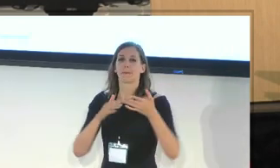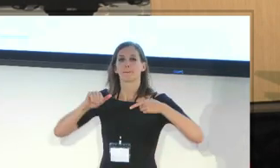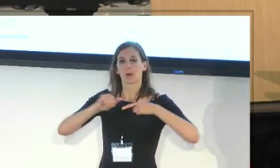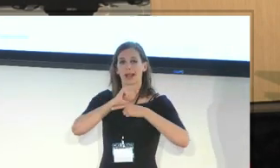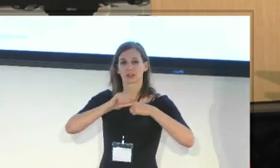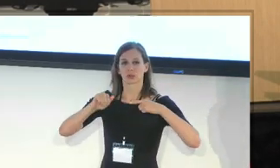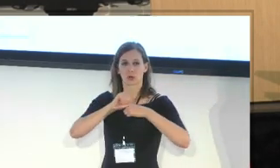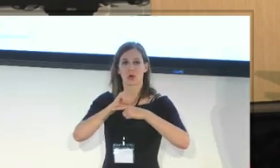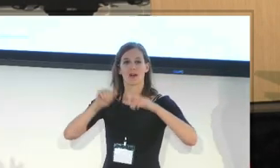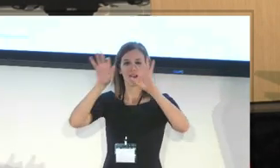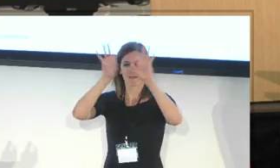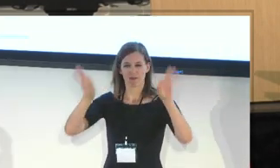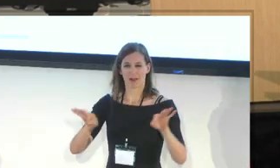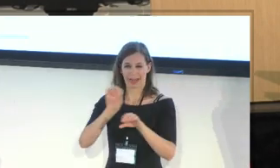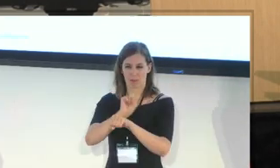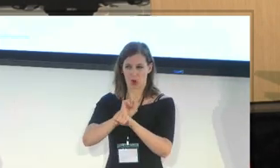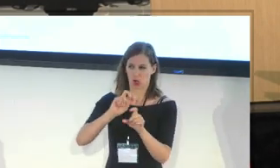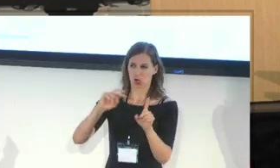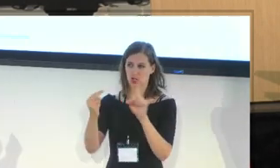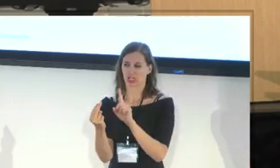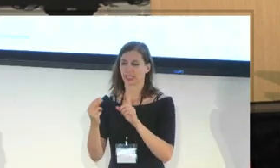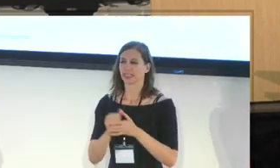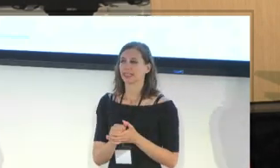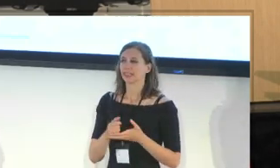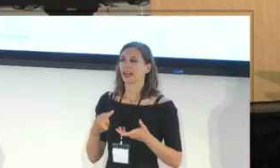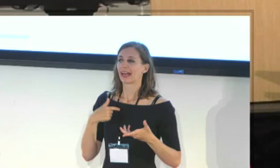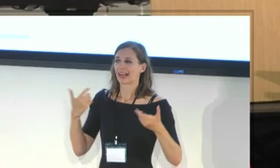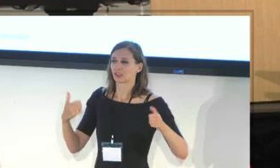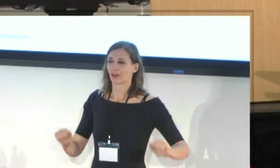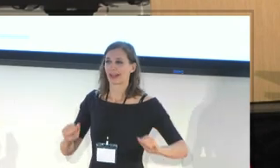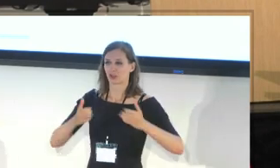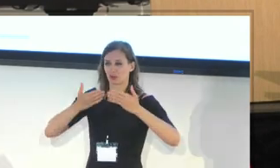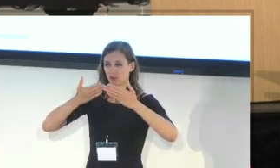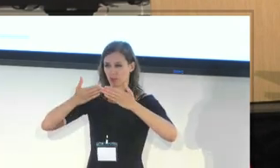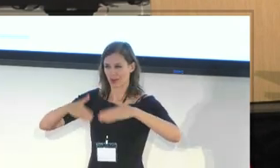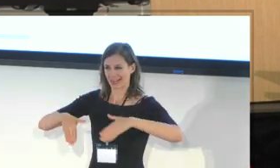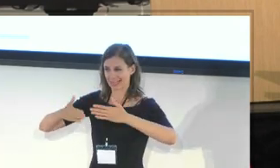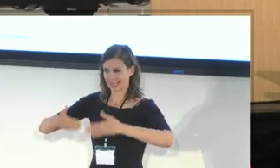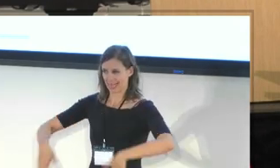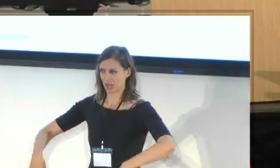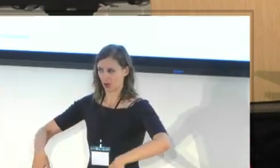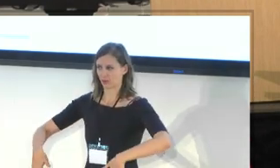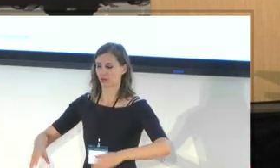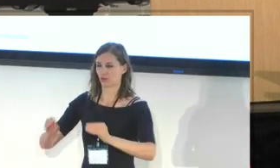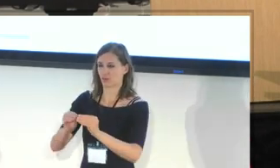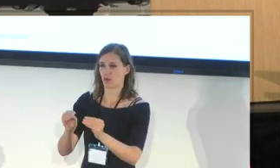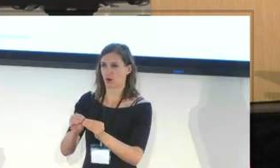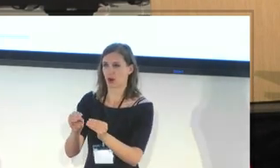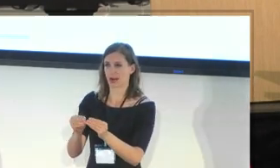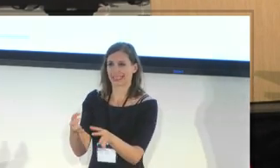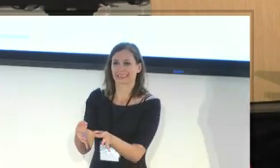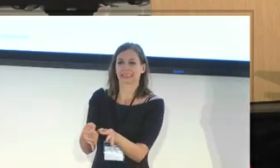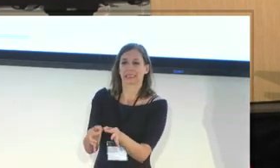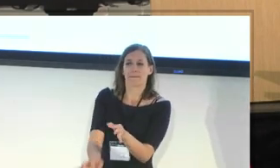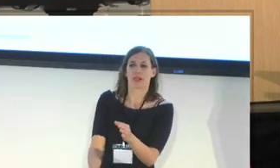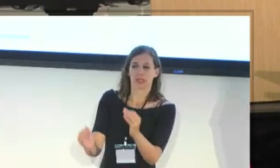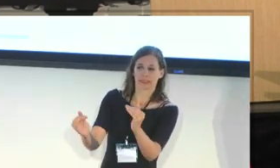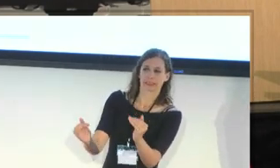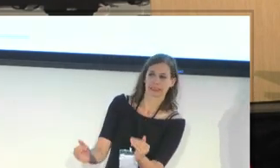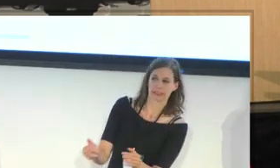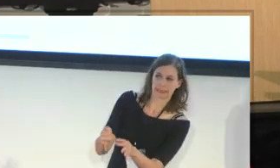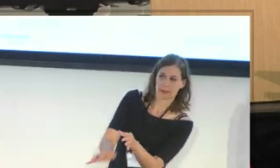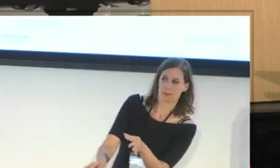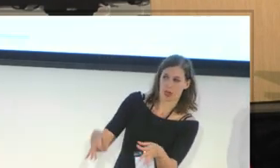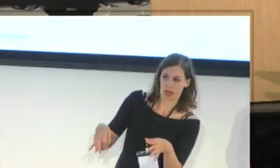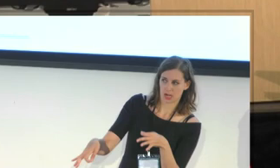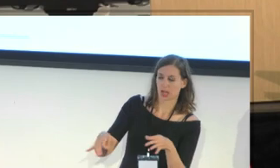can utilize them and really boil it down into a very simplified way of being able to understand it. So it's not from an academic perspective,